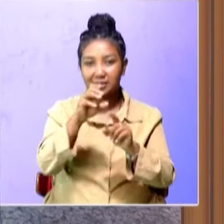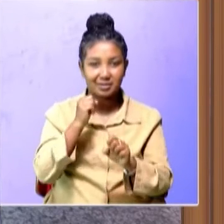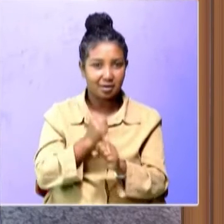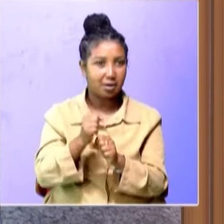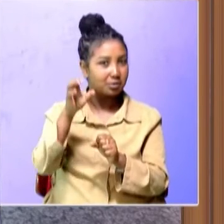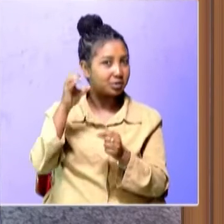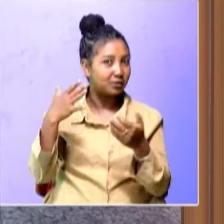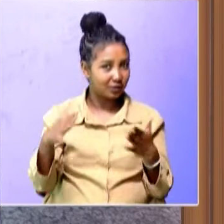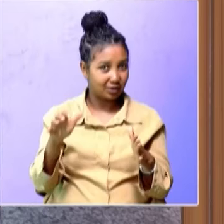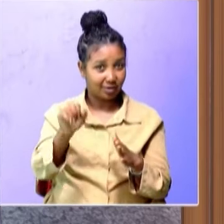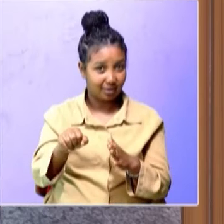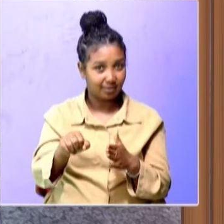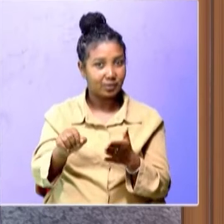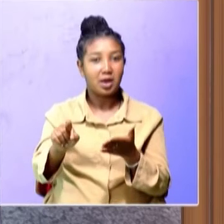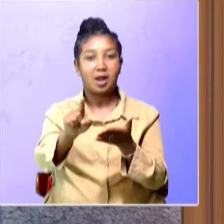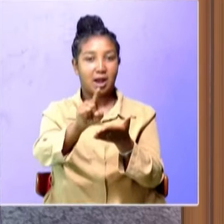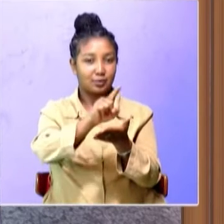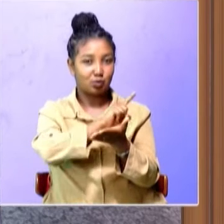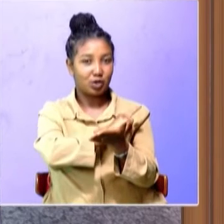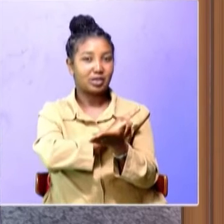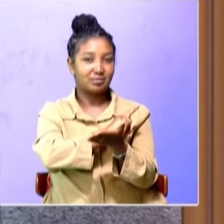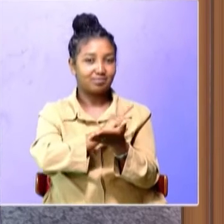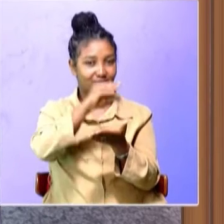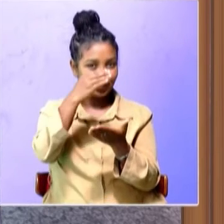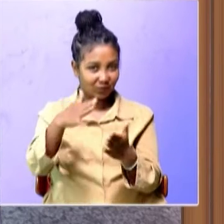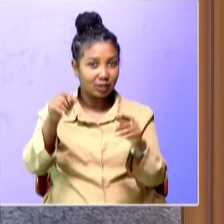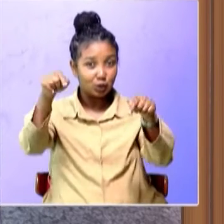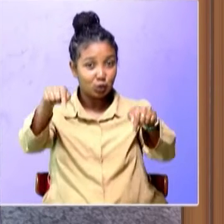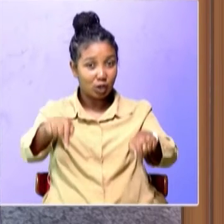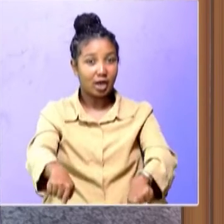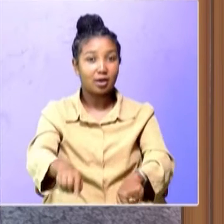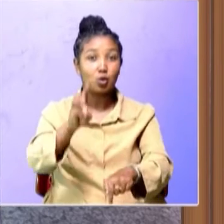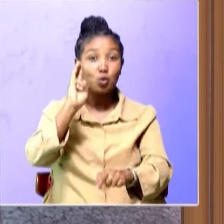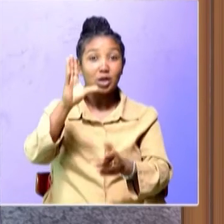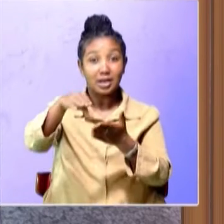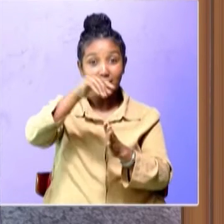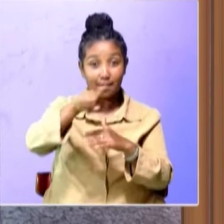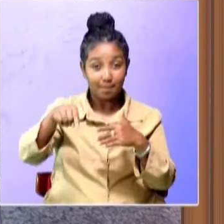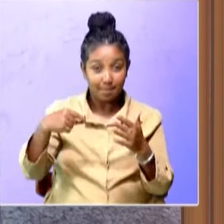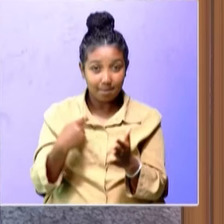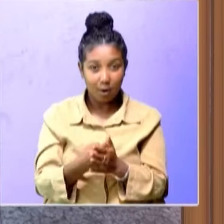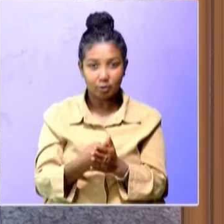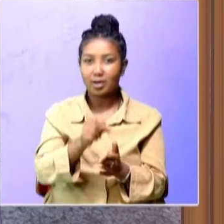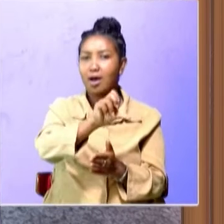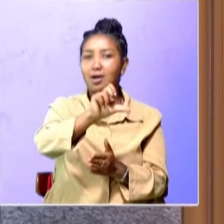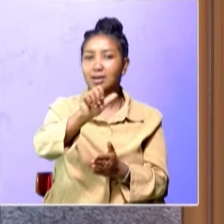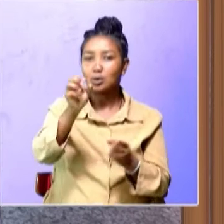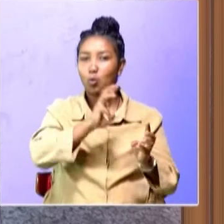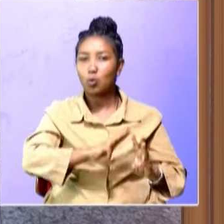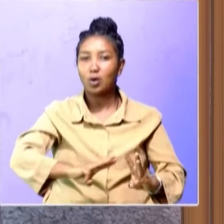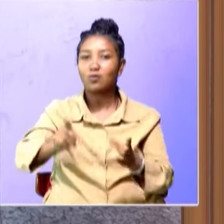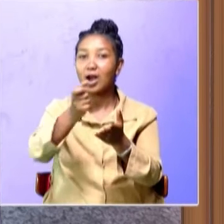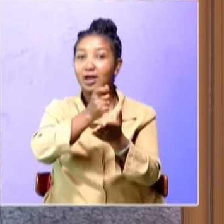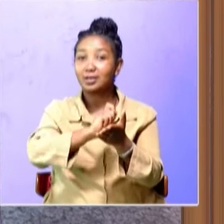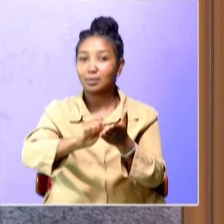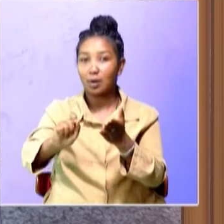the listening text. That was our last week's activity. Today we're going to see about another way of